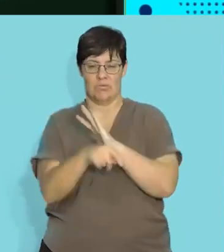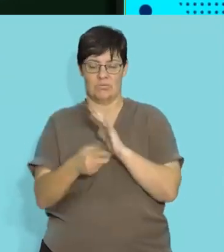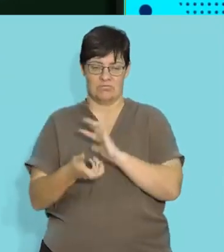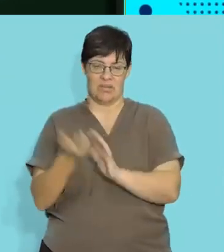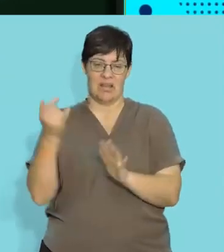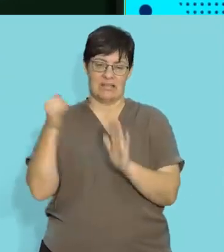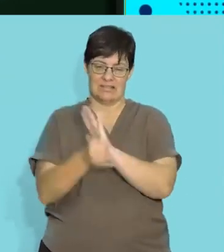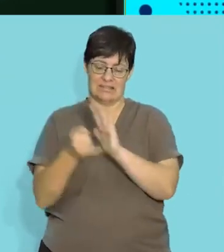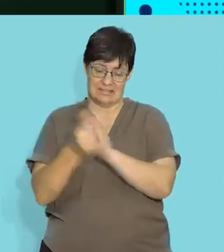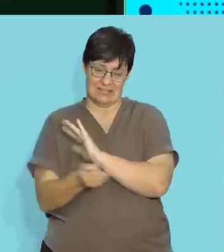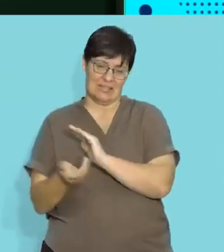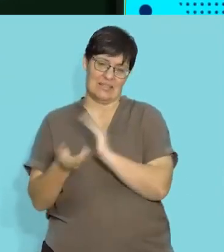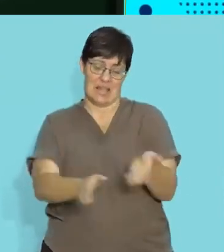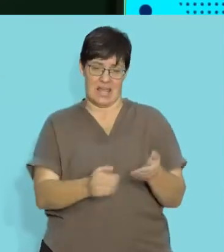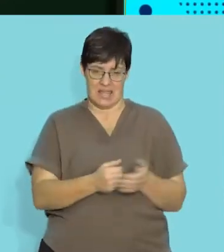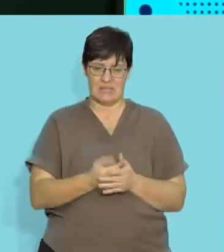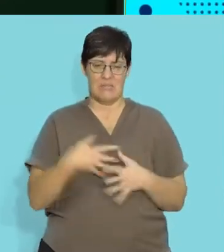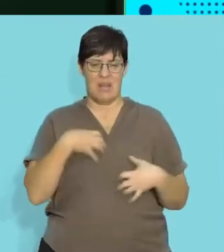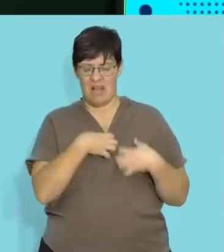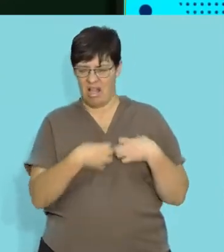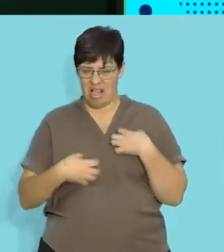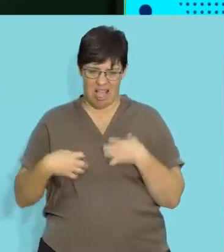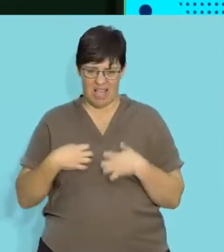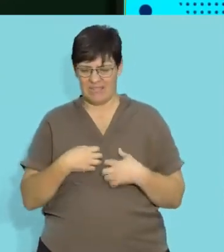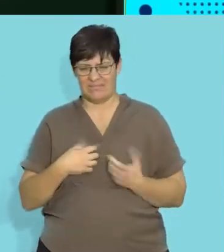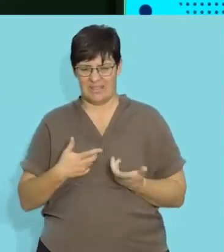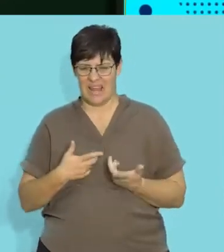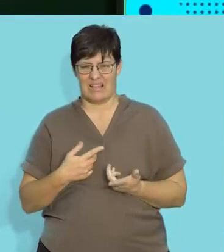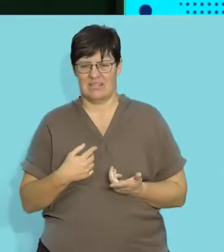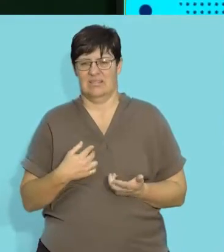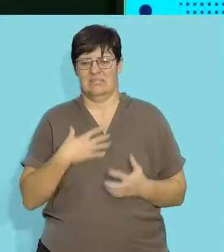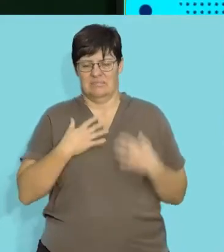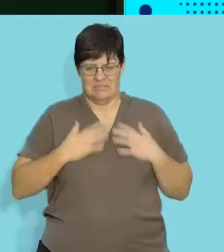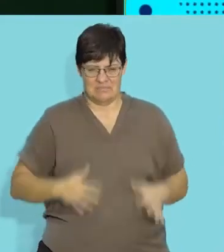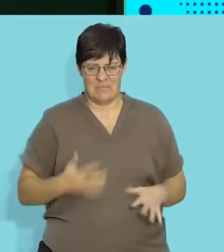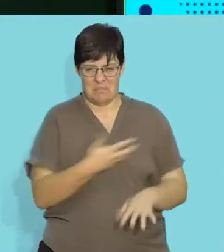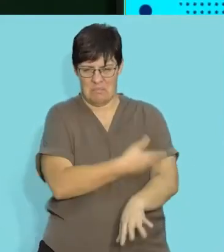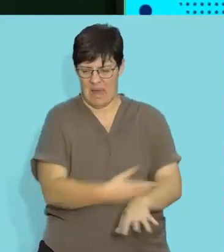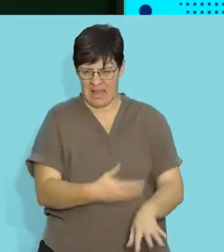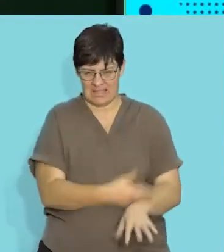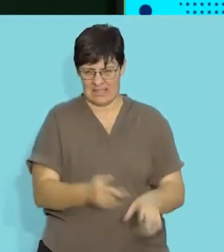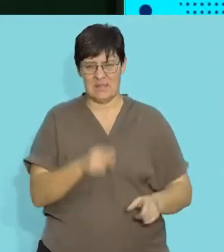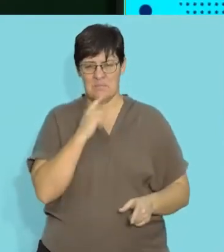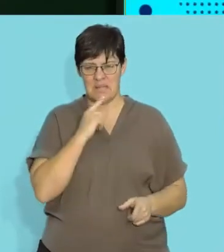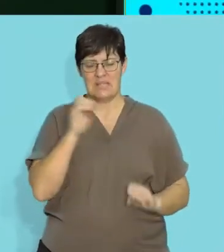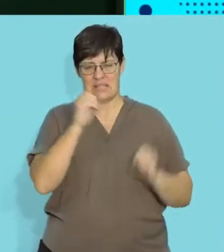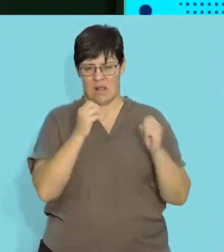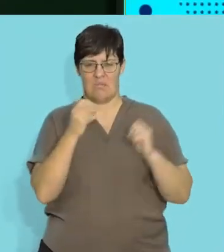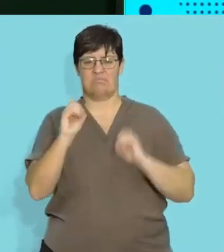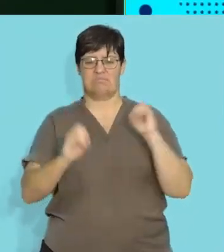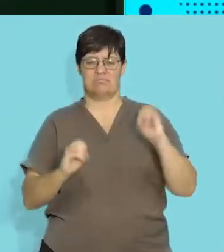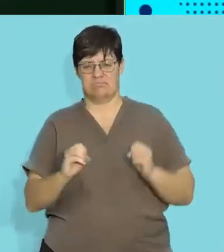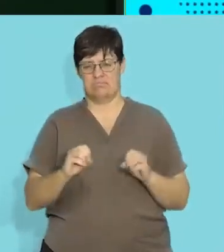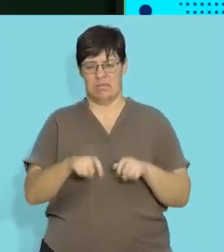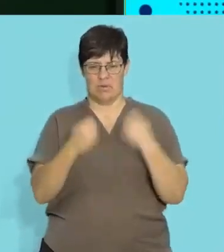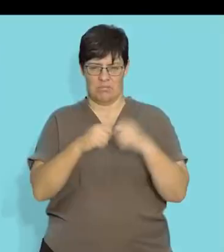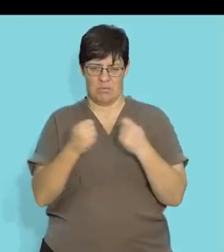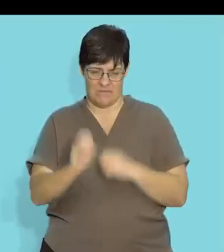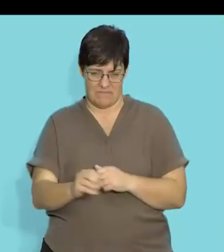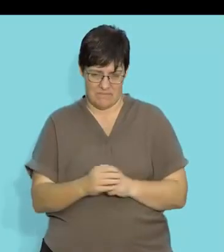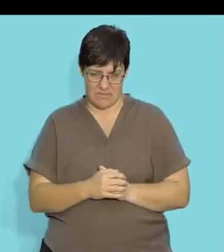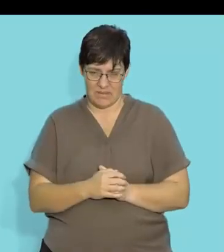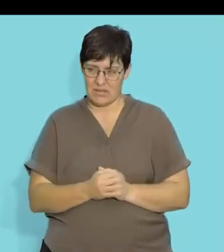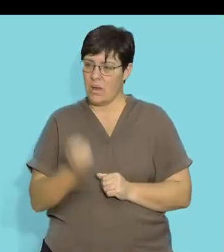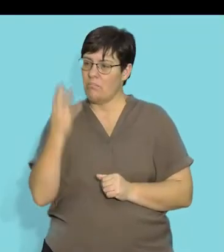consume this would start experiencing a toxic response in their blood vessels, causing their cells to break down. So again,